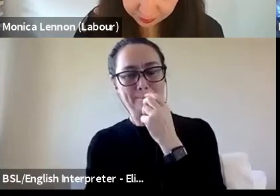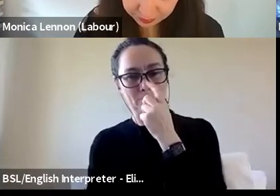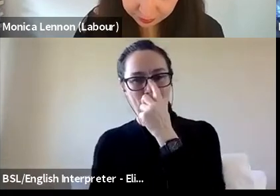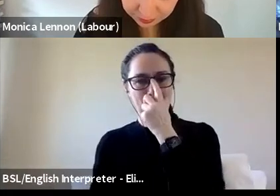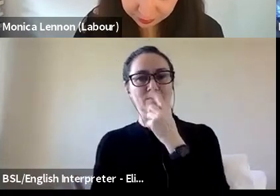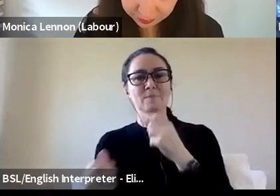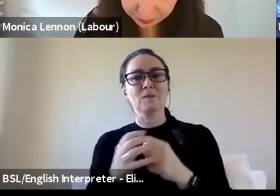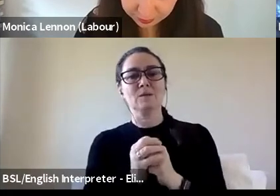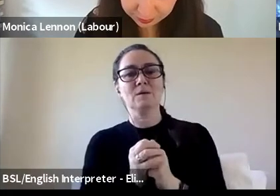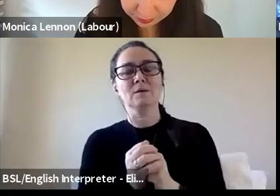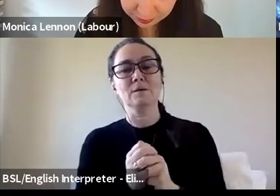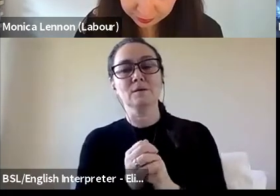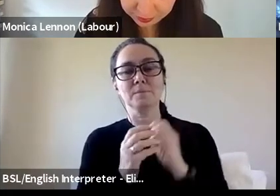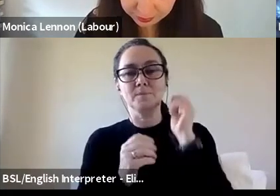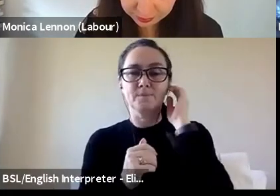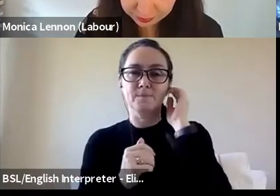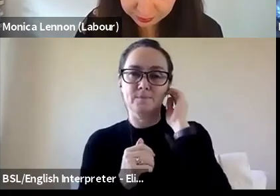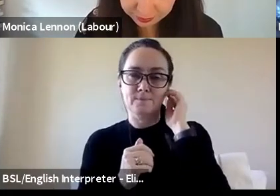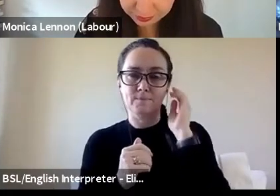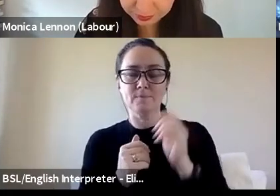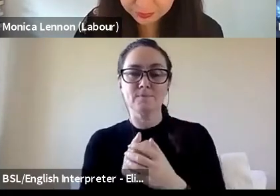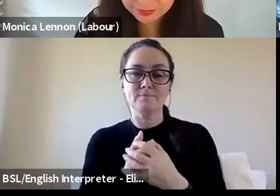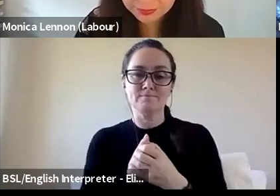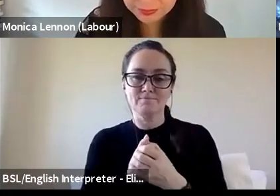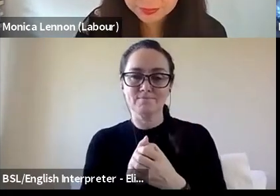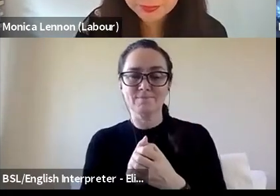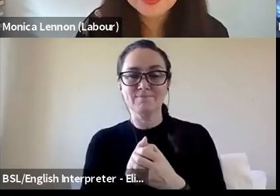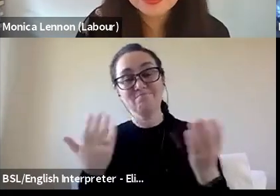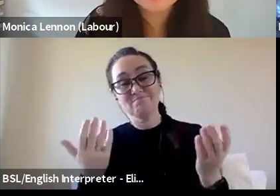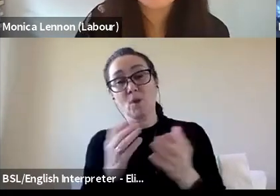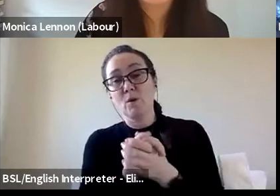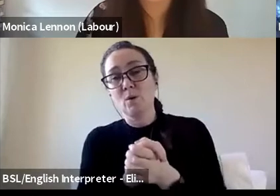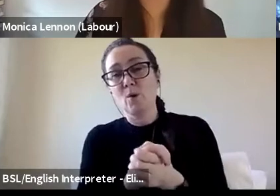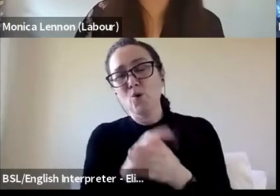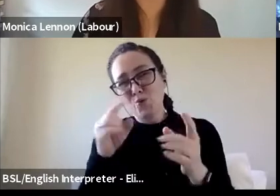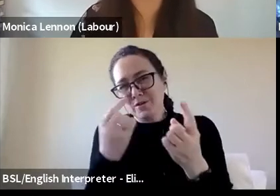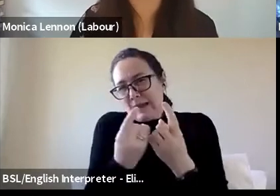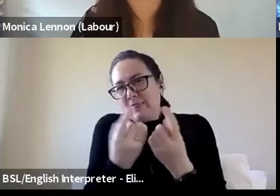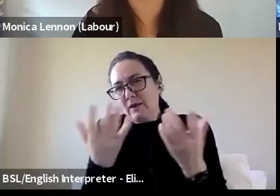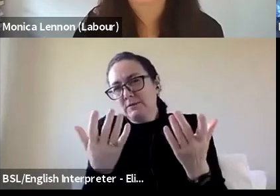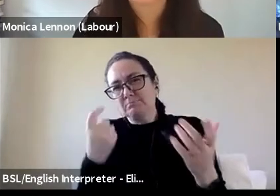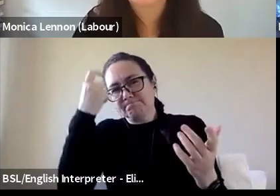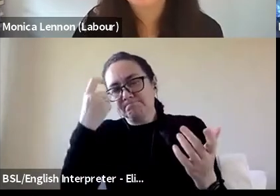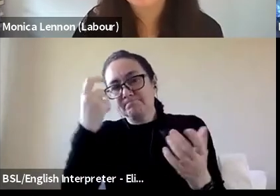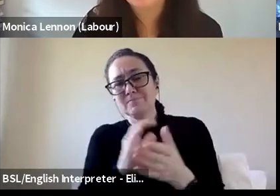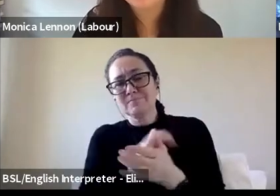suits them. So those are the sorts of things. I mean, it's just so important,